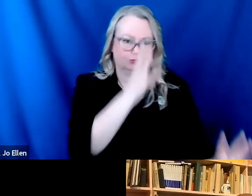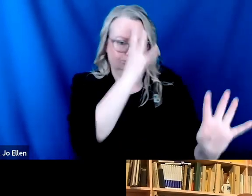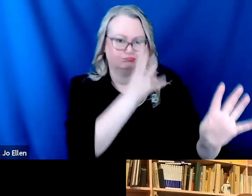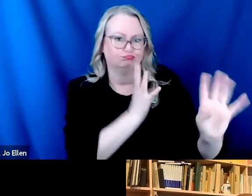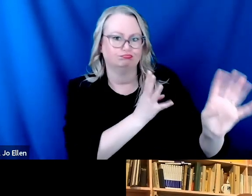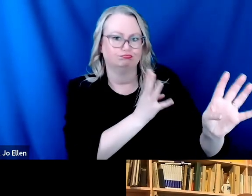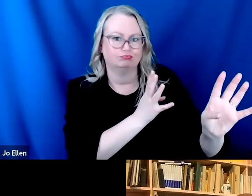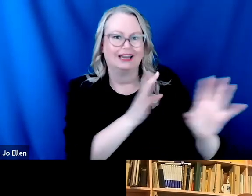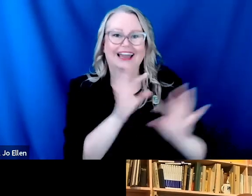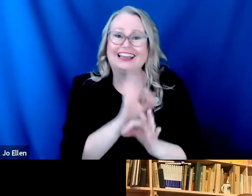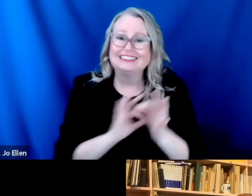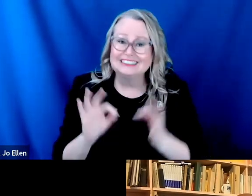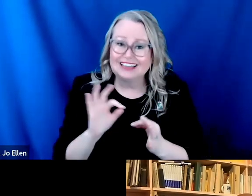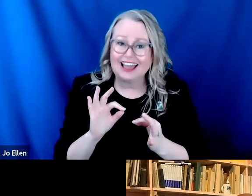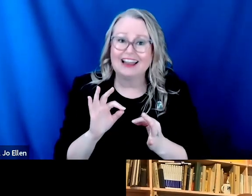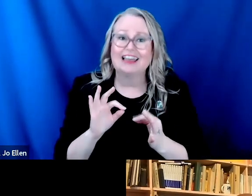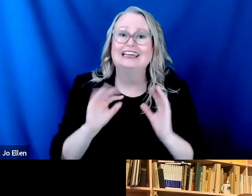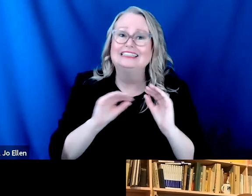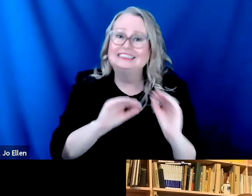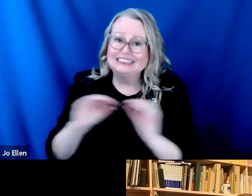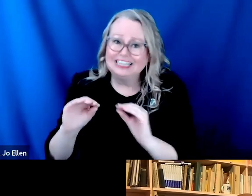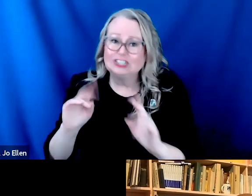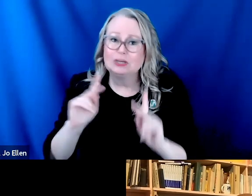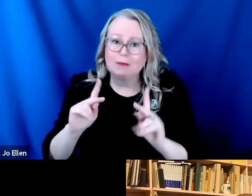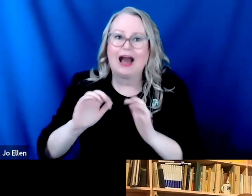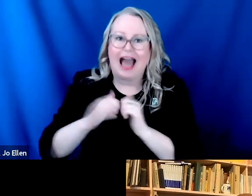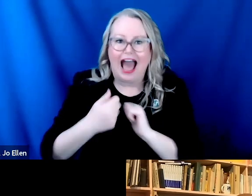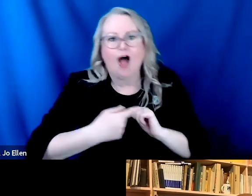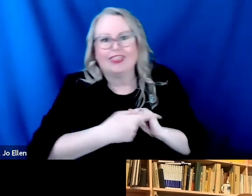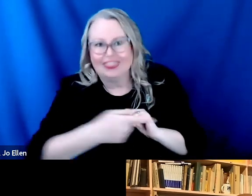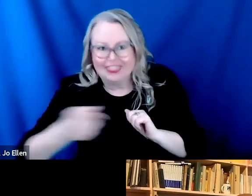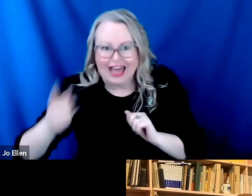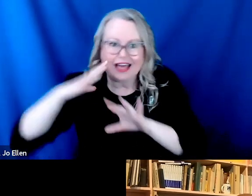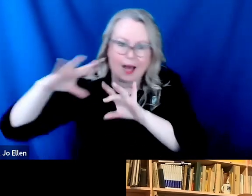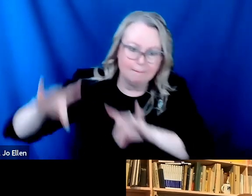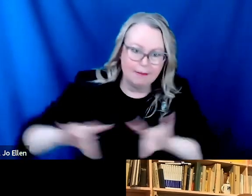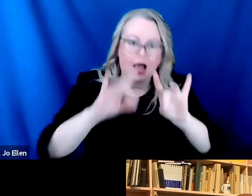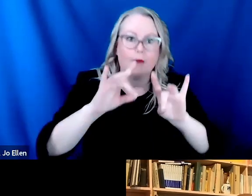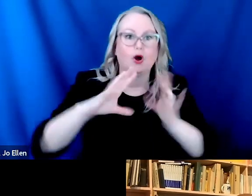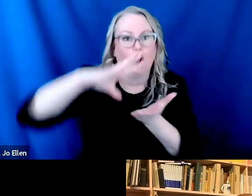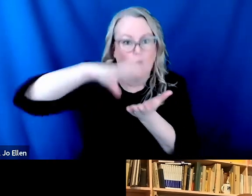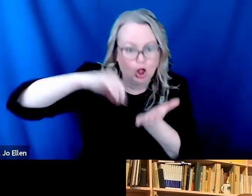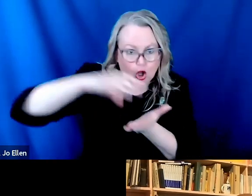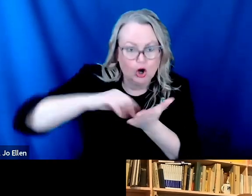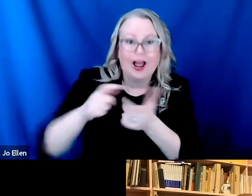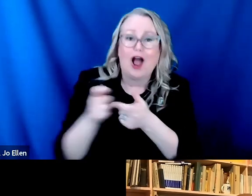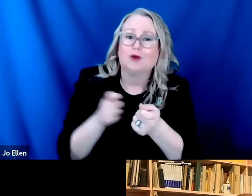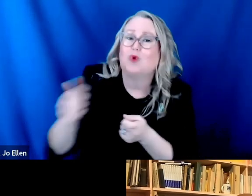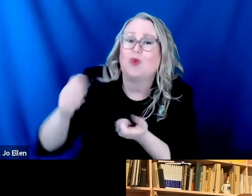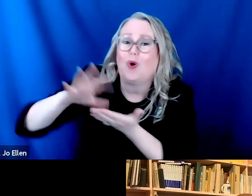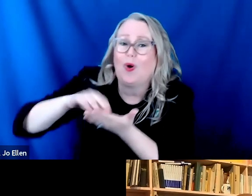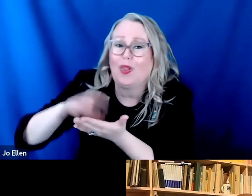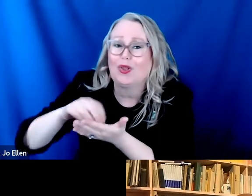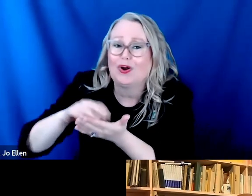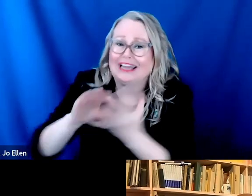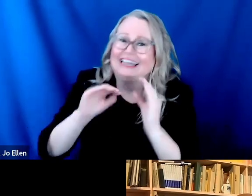technique toward learning as the enablement of learners to orchestrate and mediate their own learning. In the